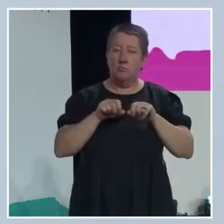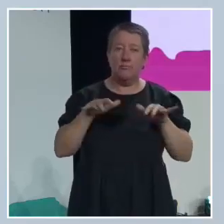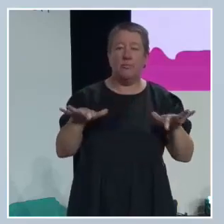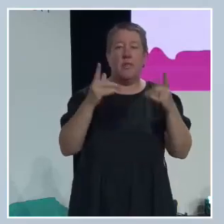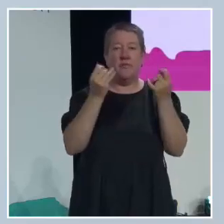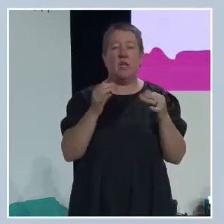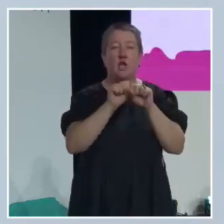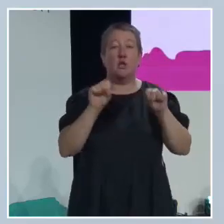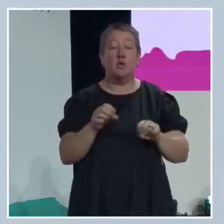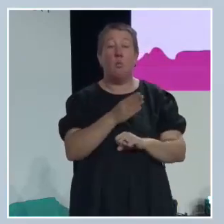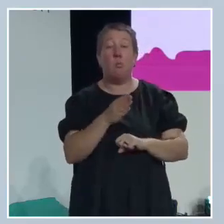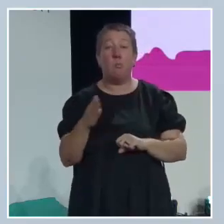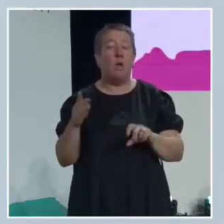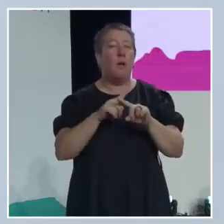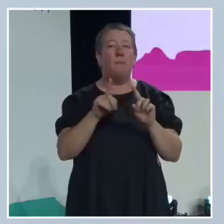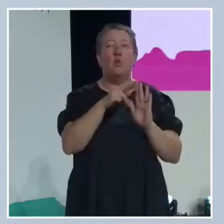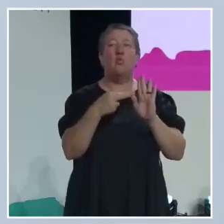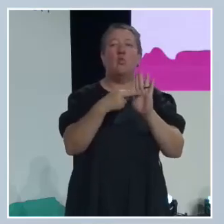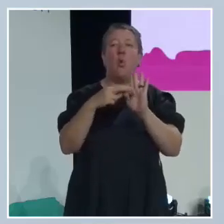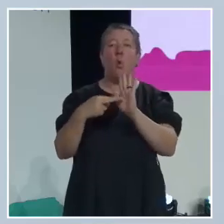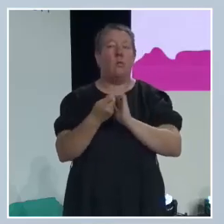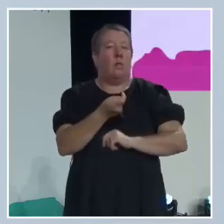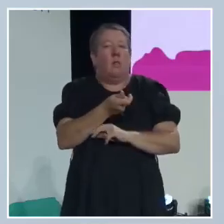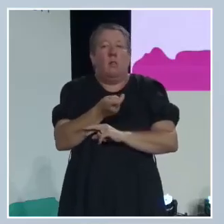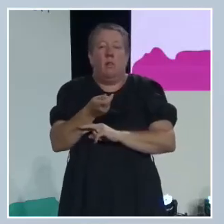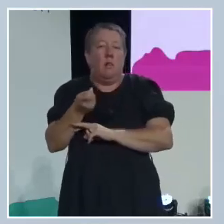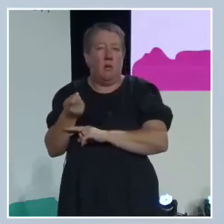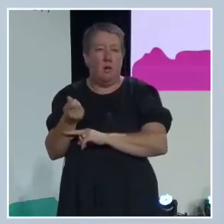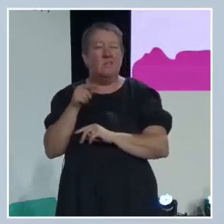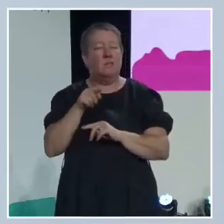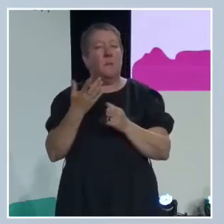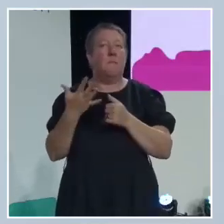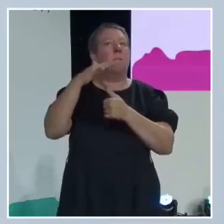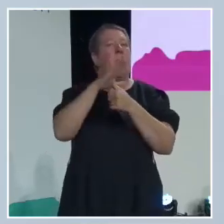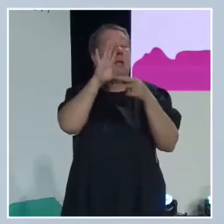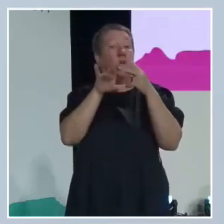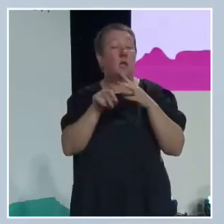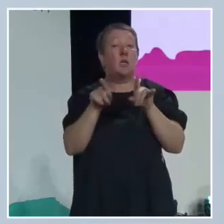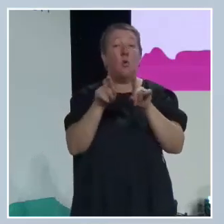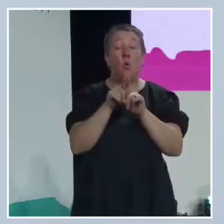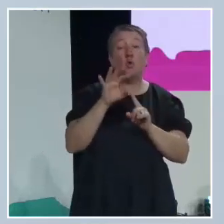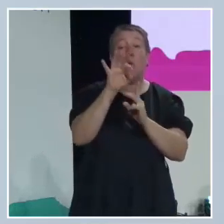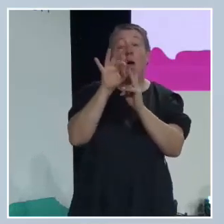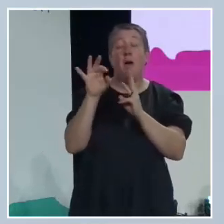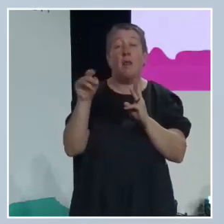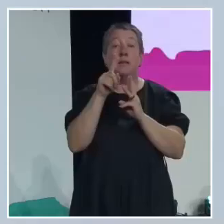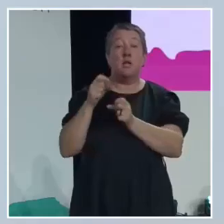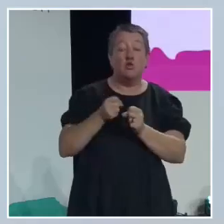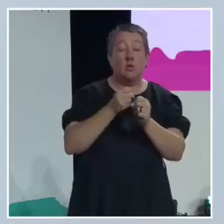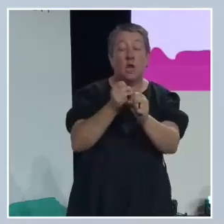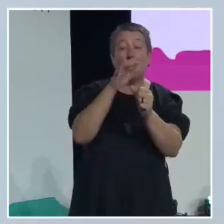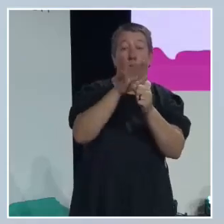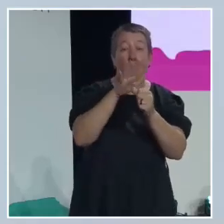they only play a very minimum role. So this is our key finding. It also highlights the strategic importance of